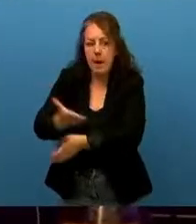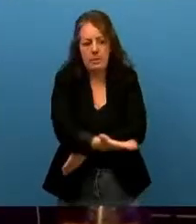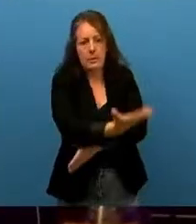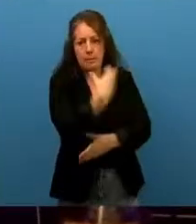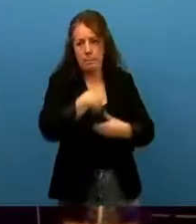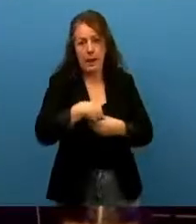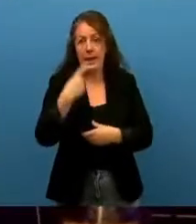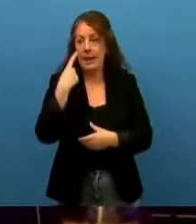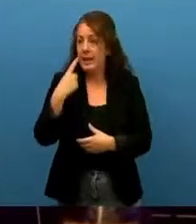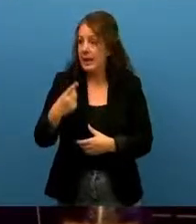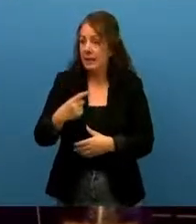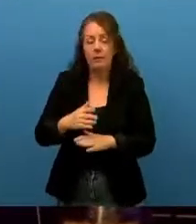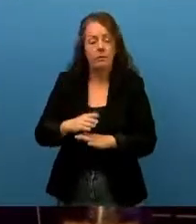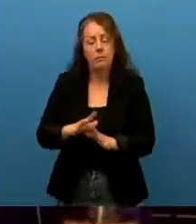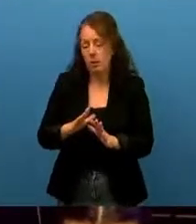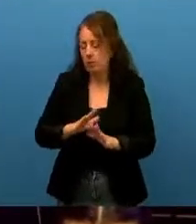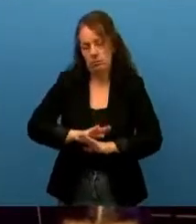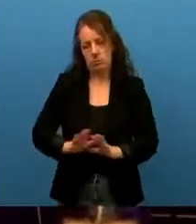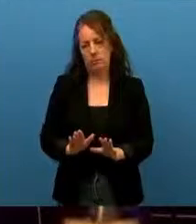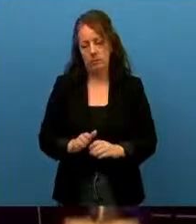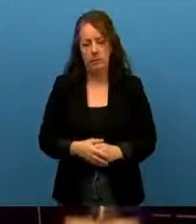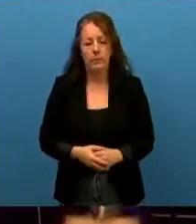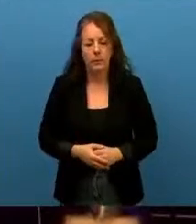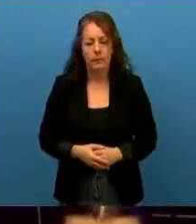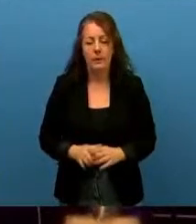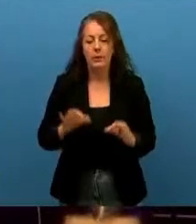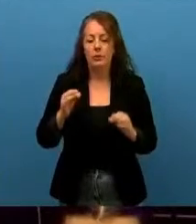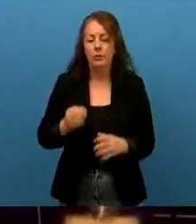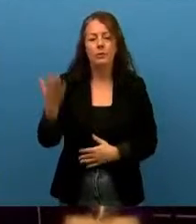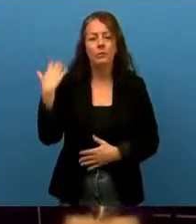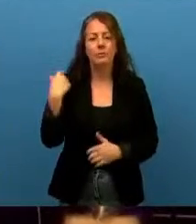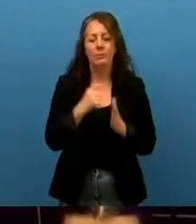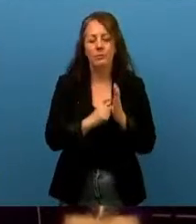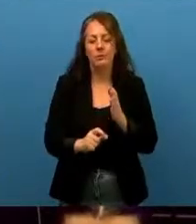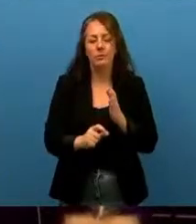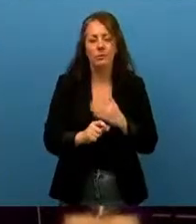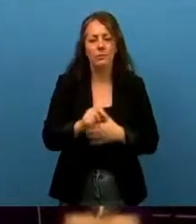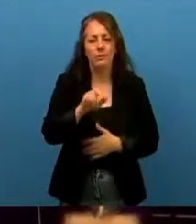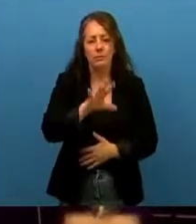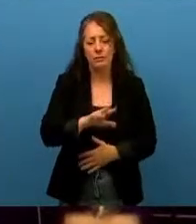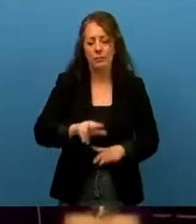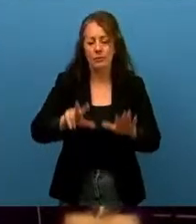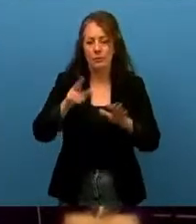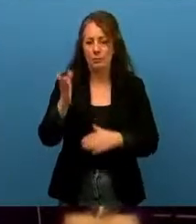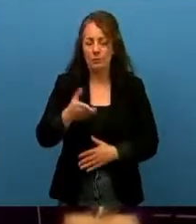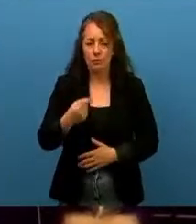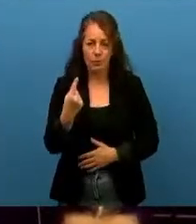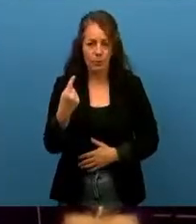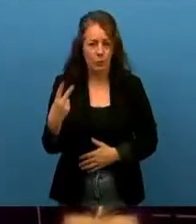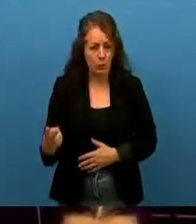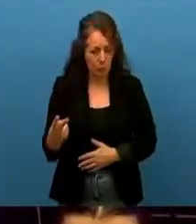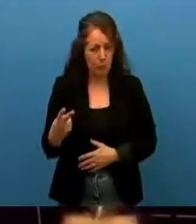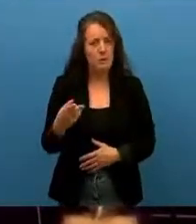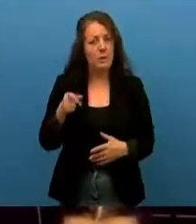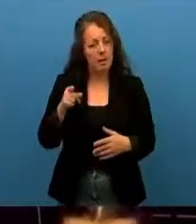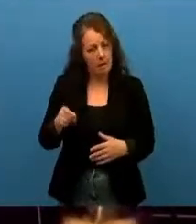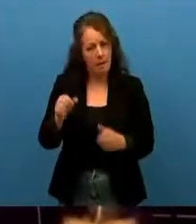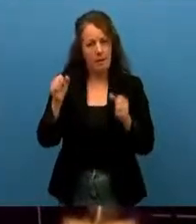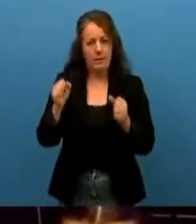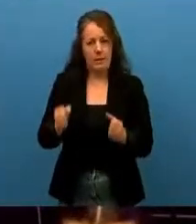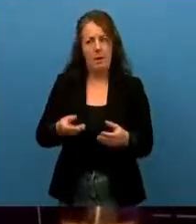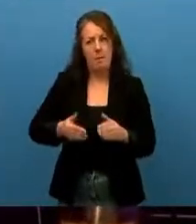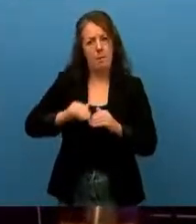the fact that thanks to Resolution 54/12, we have seen a strengthening of the space to inclusively